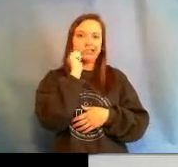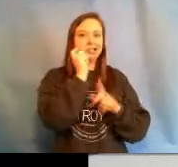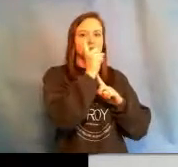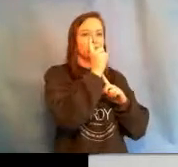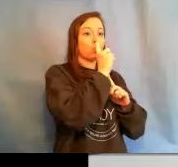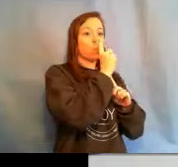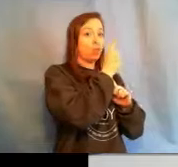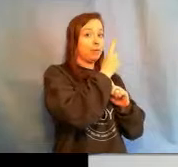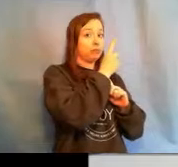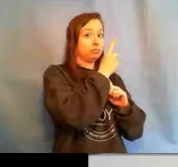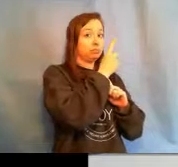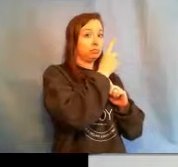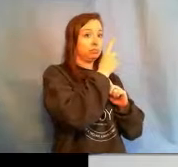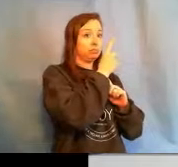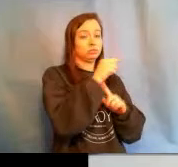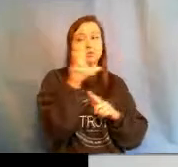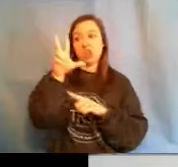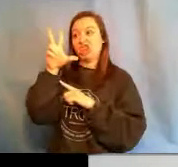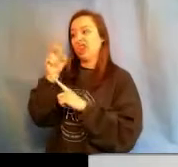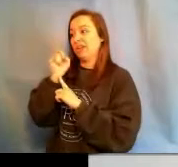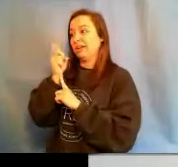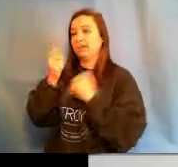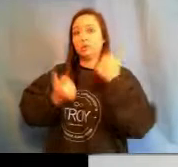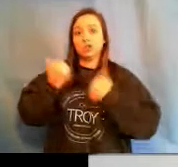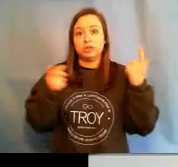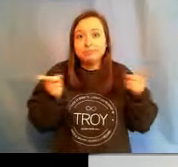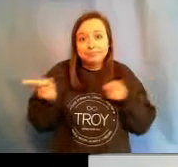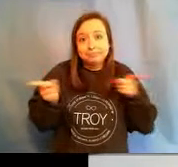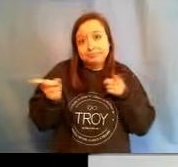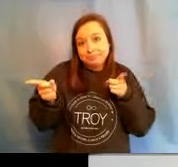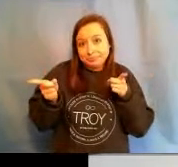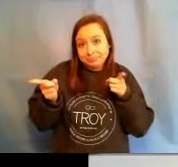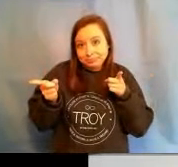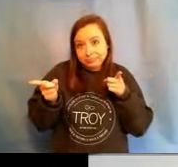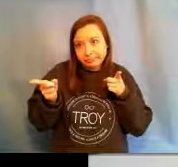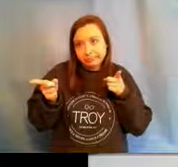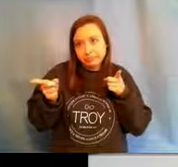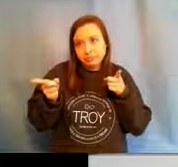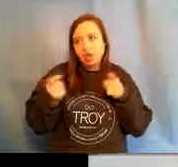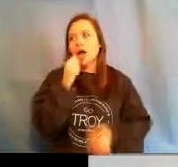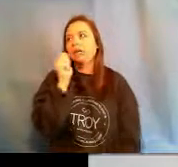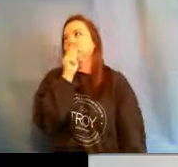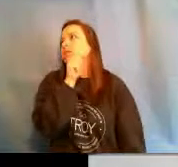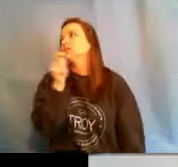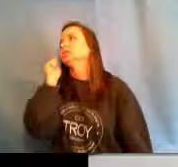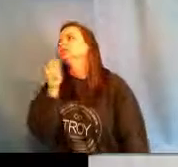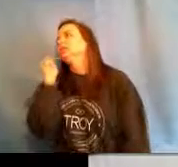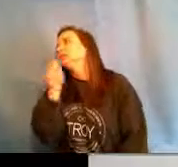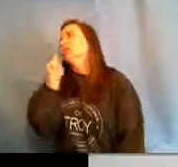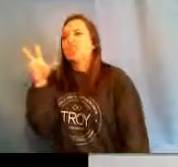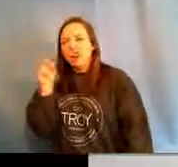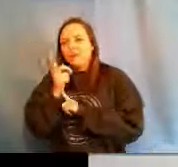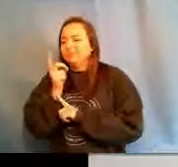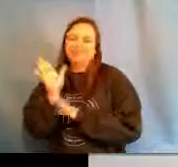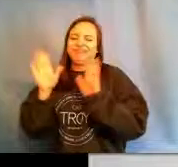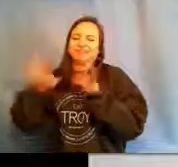brush your teeth for a minute or for 30 minutes? I wouldn't want to brush my teeth for 30 minutes. I'm